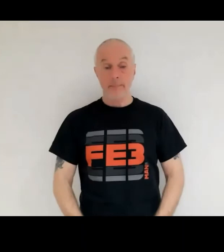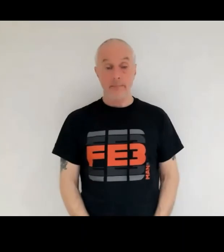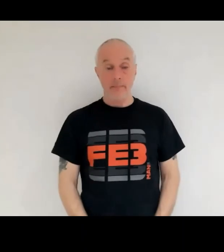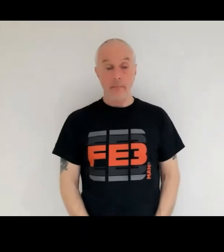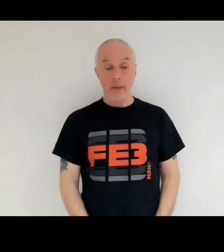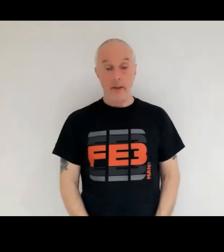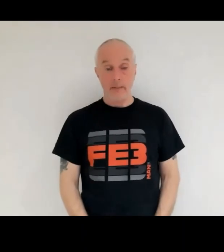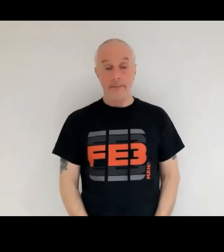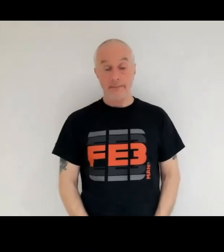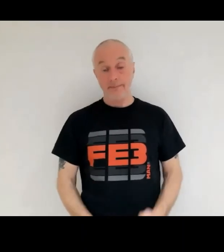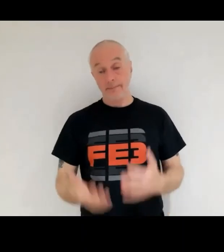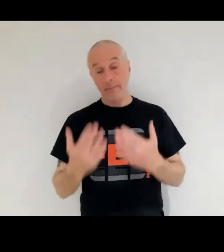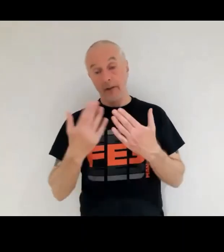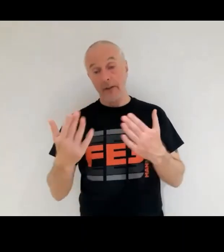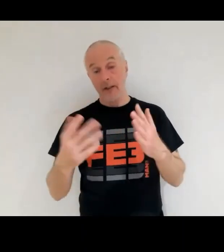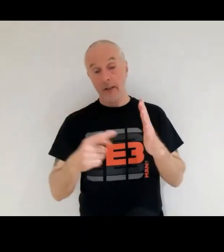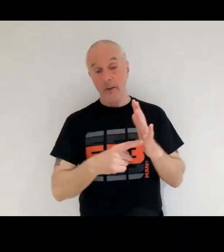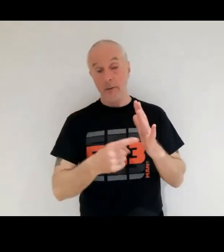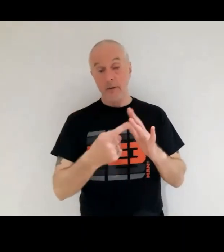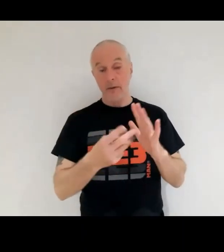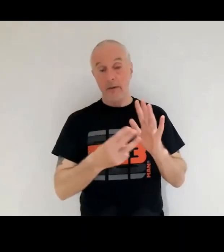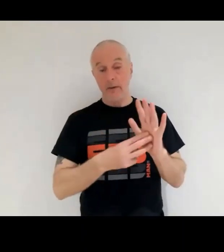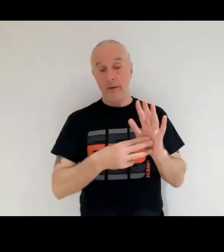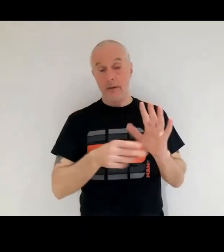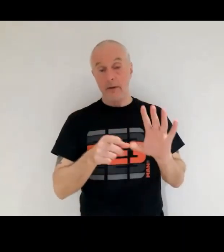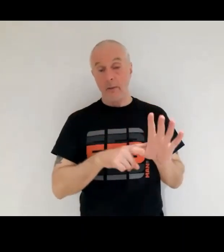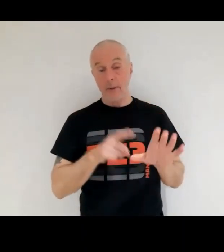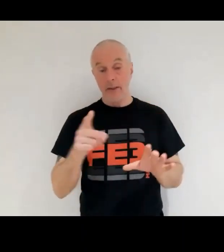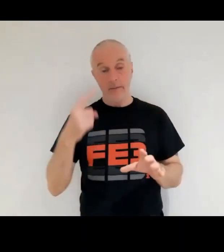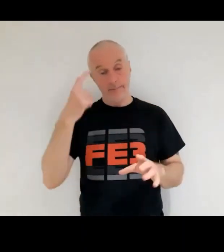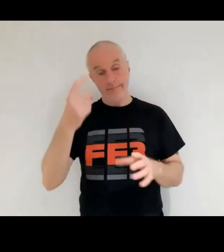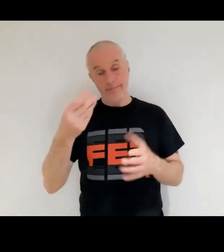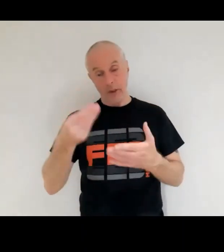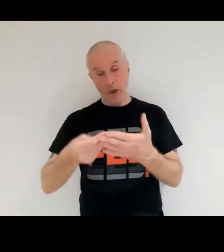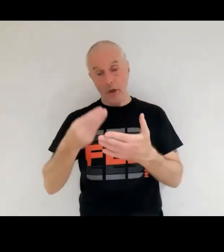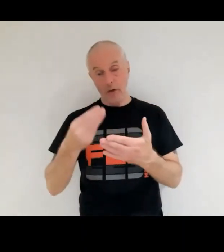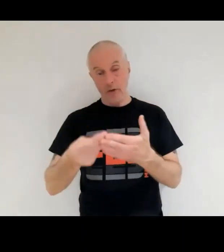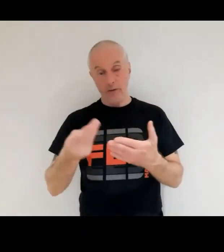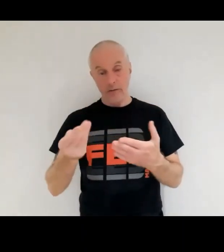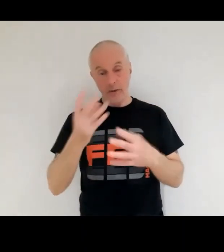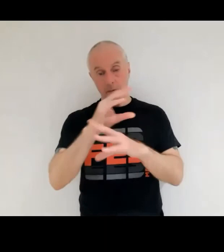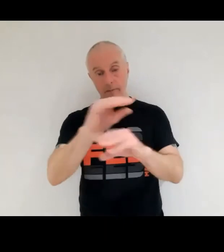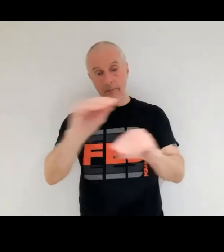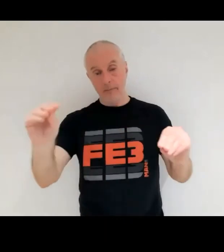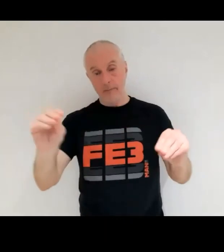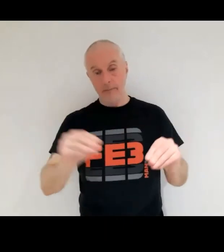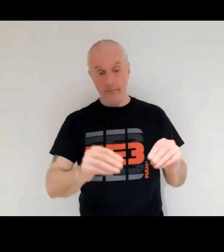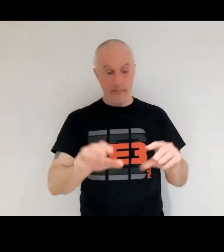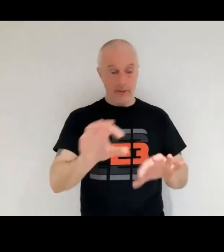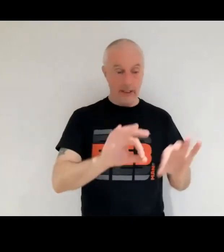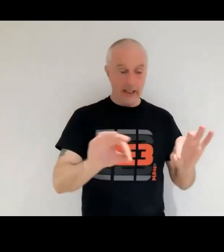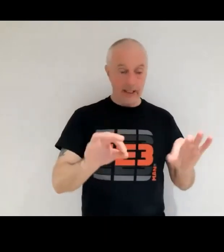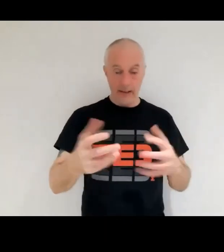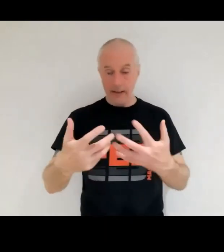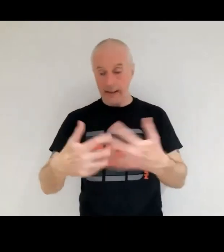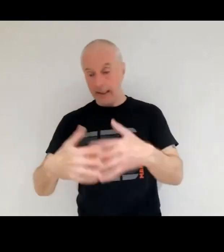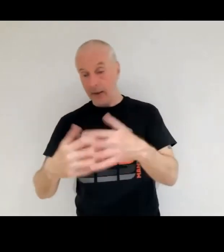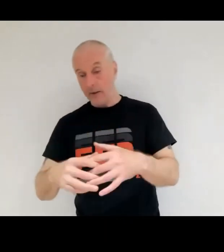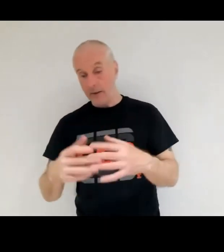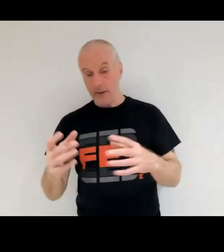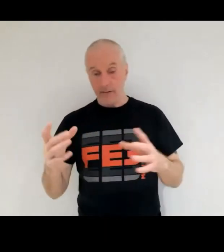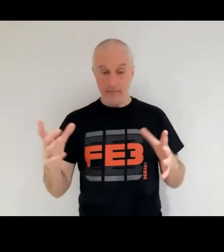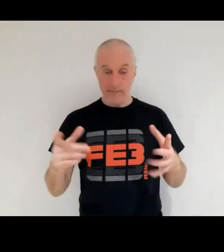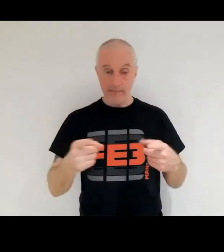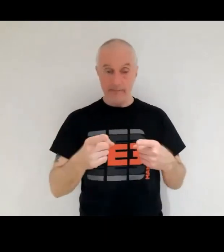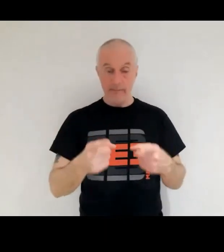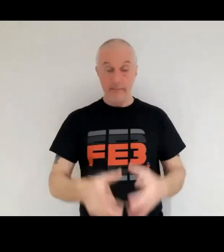Thank you, Tommy. I think that's really interesting, just to put that cost context across some of the science and engineering that you've mentioned this evening. We've had